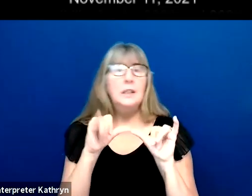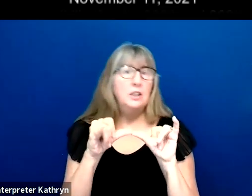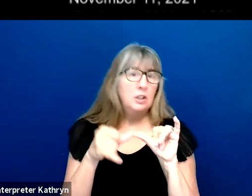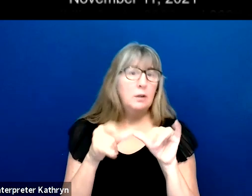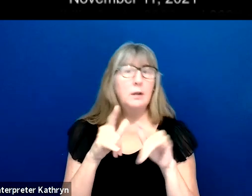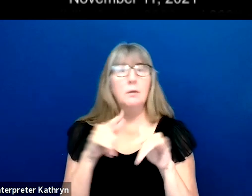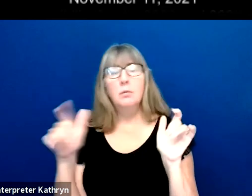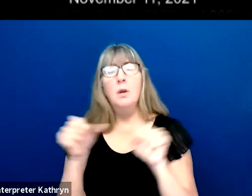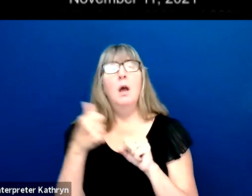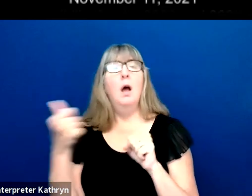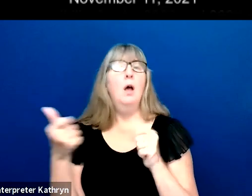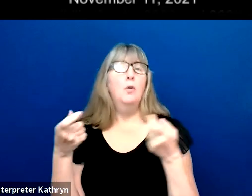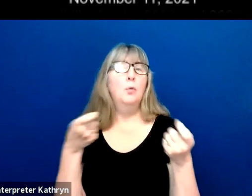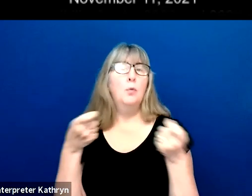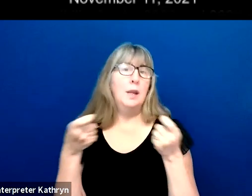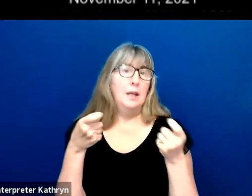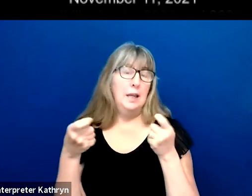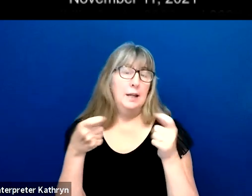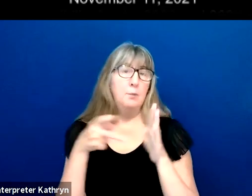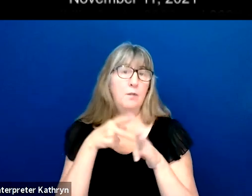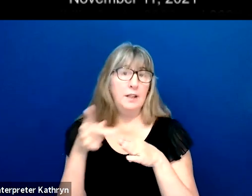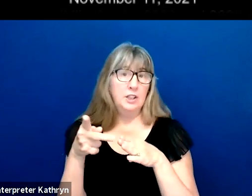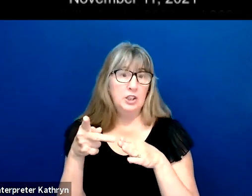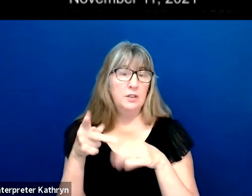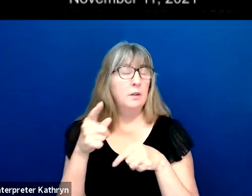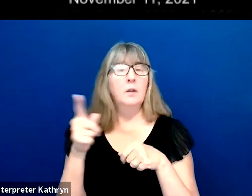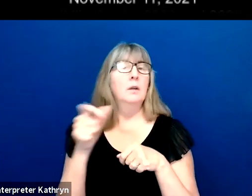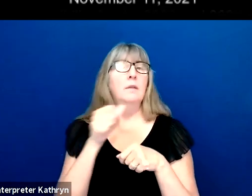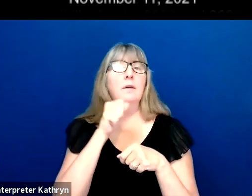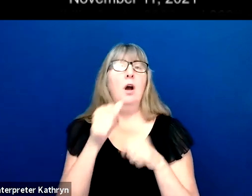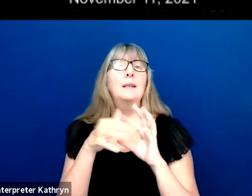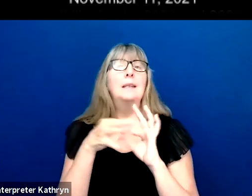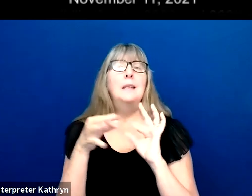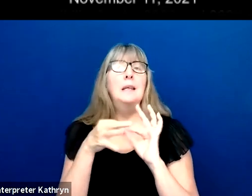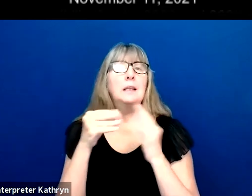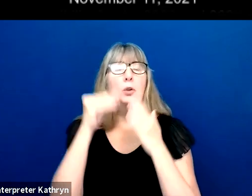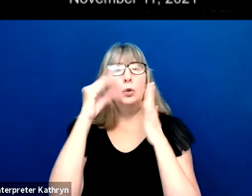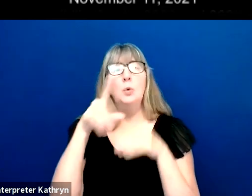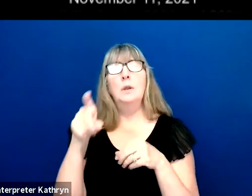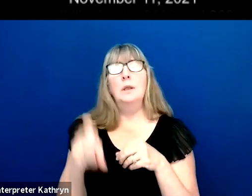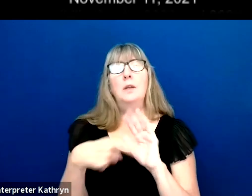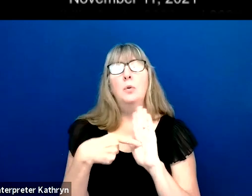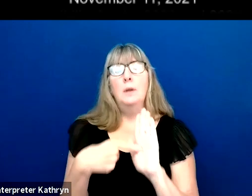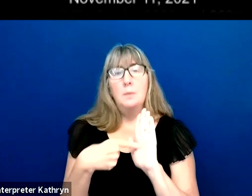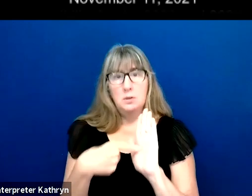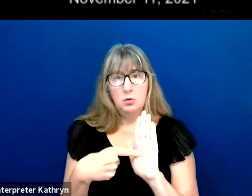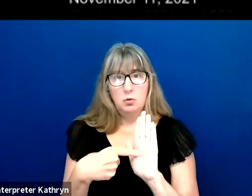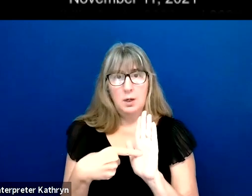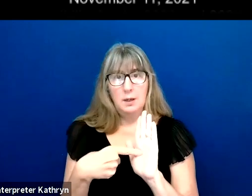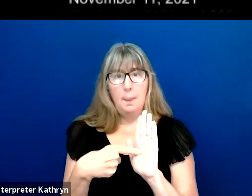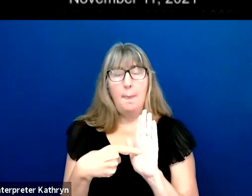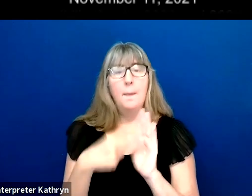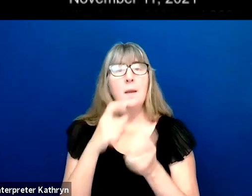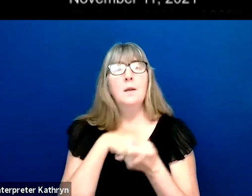another regulated profession, they're not actually saying that students need to demonstrate